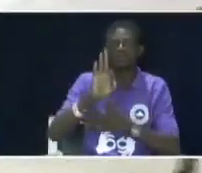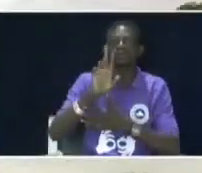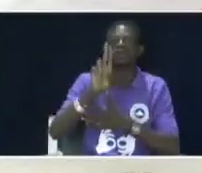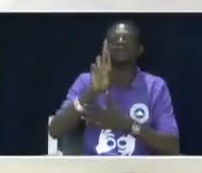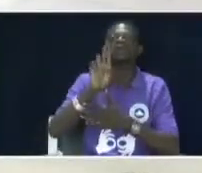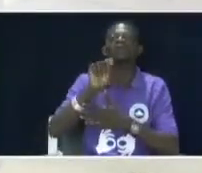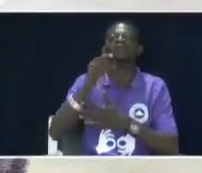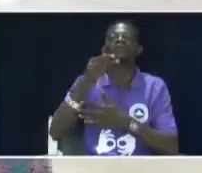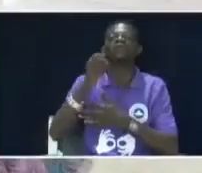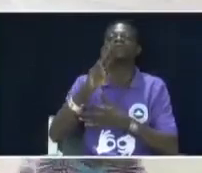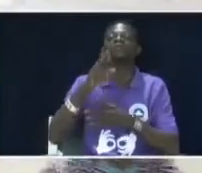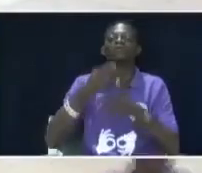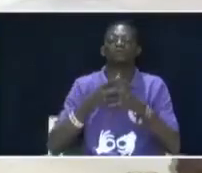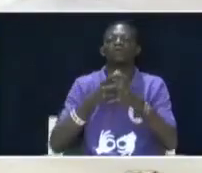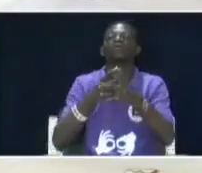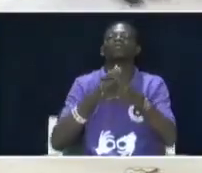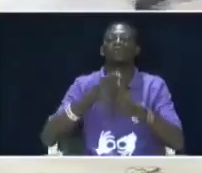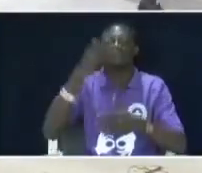12.